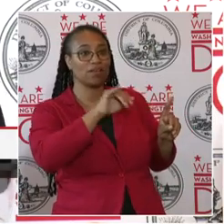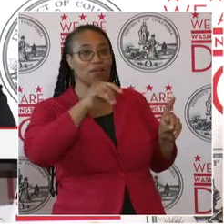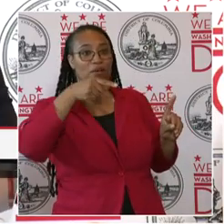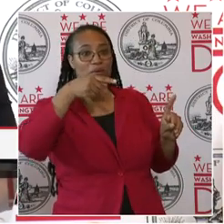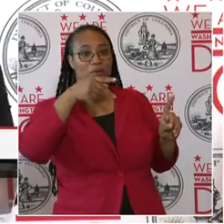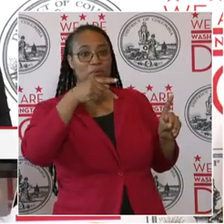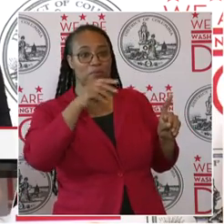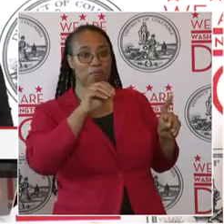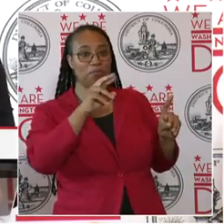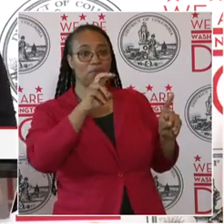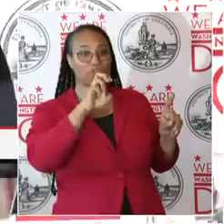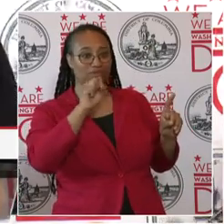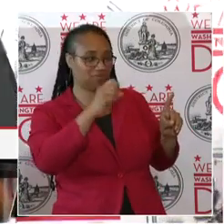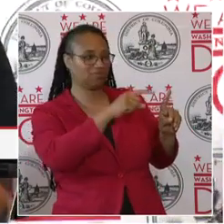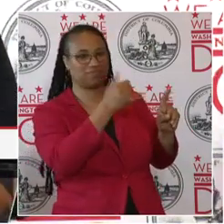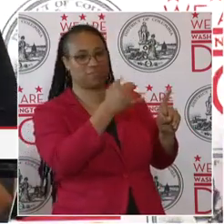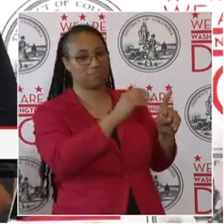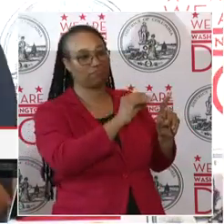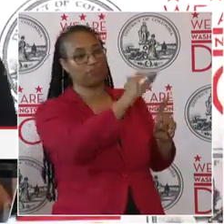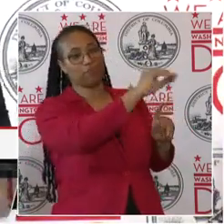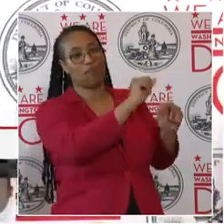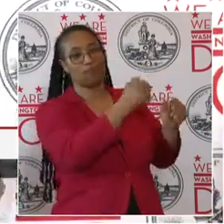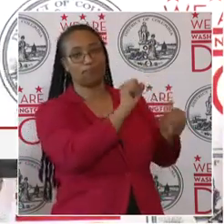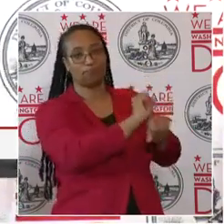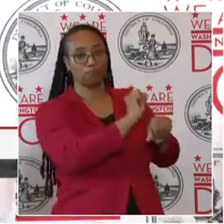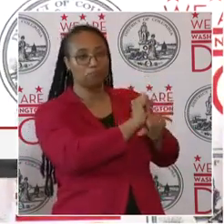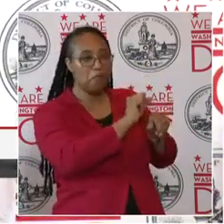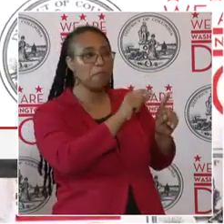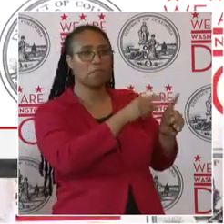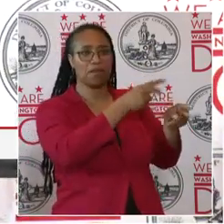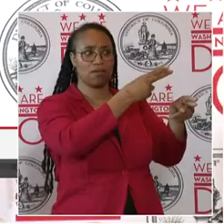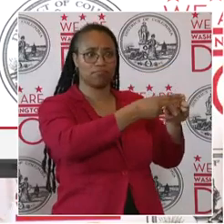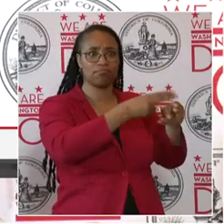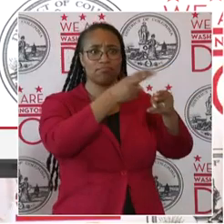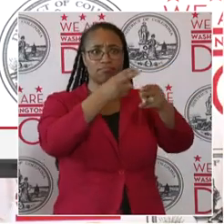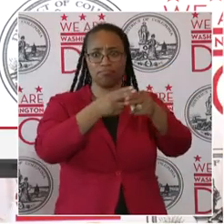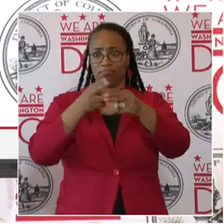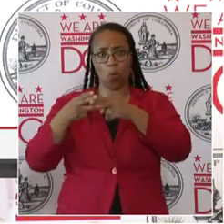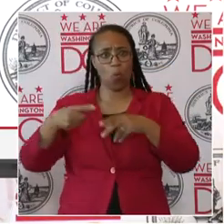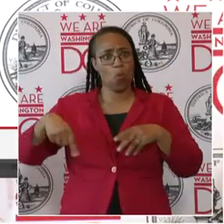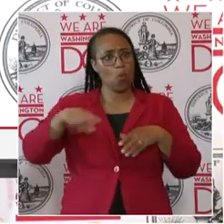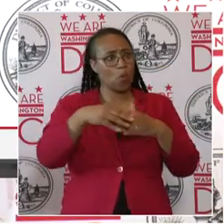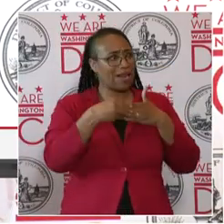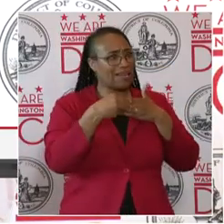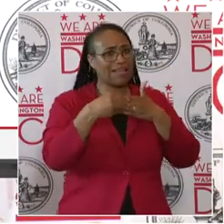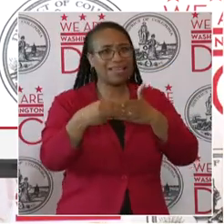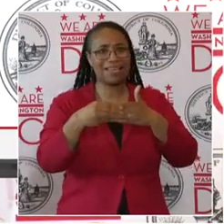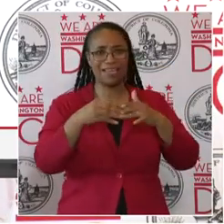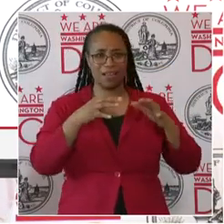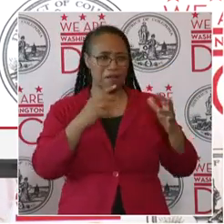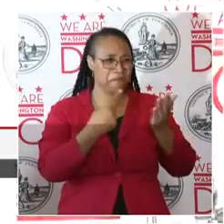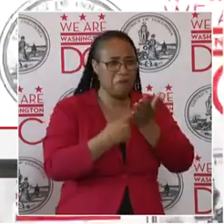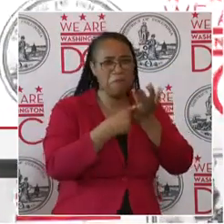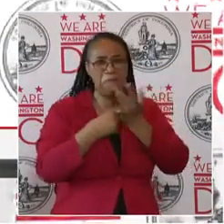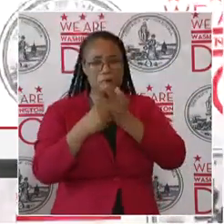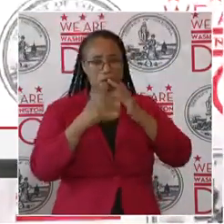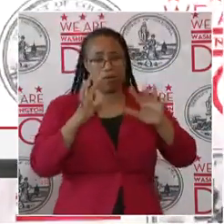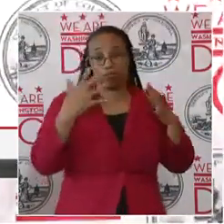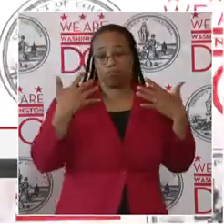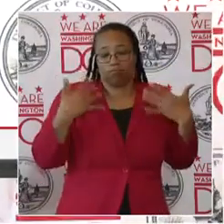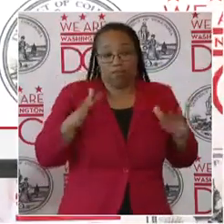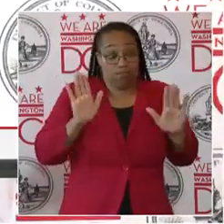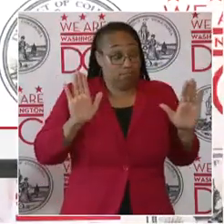assignment. And they are led by an incredible team of women